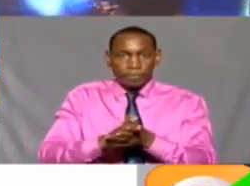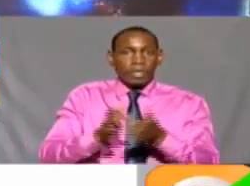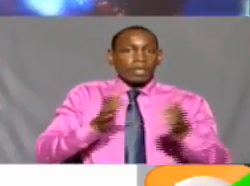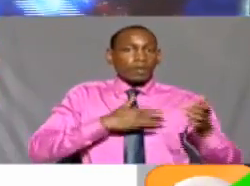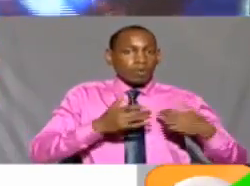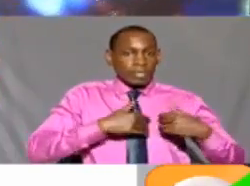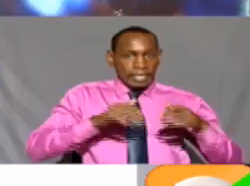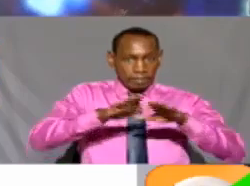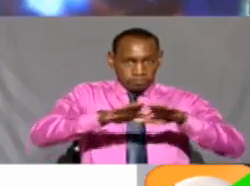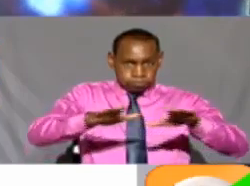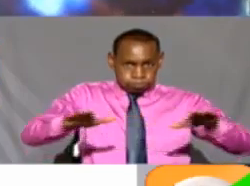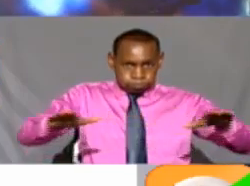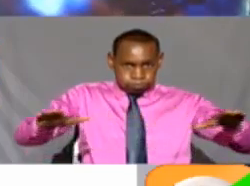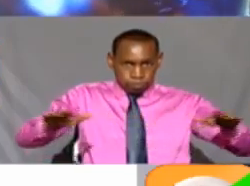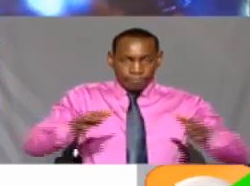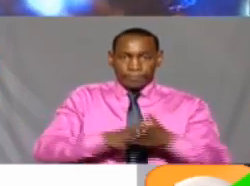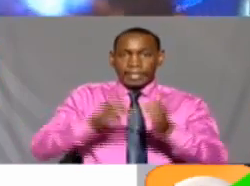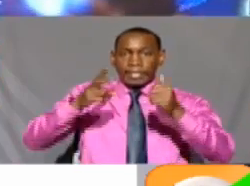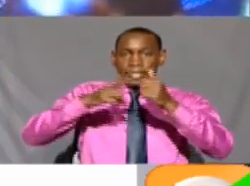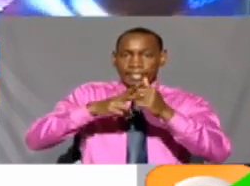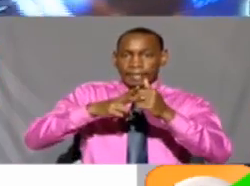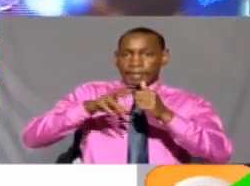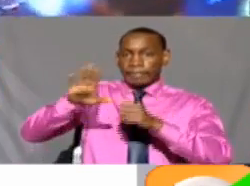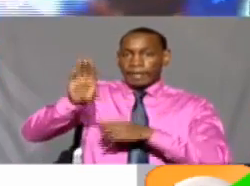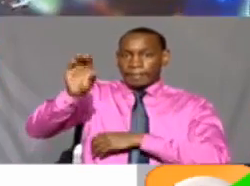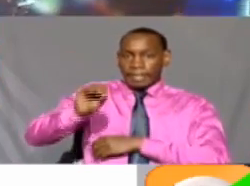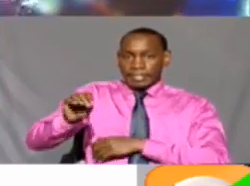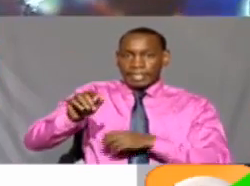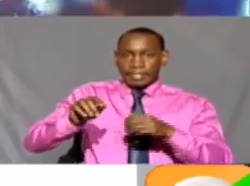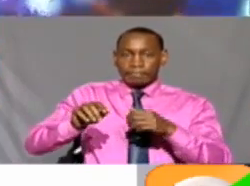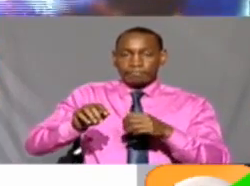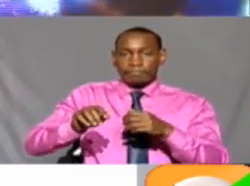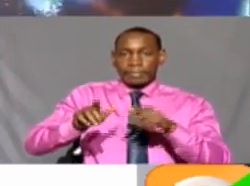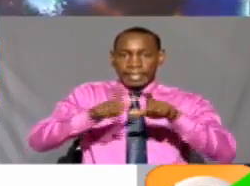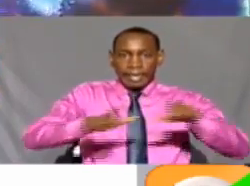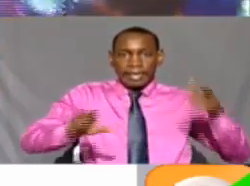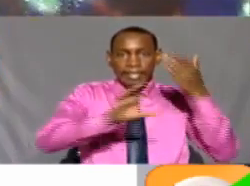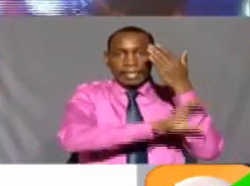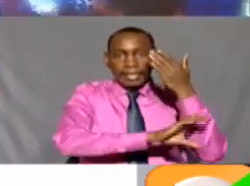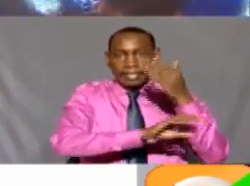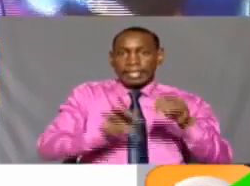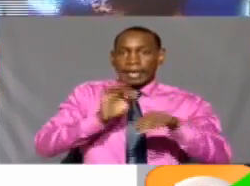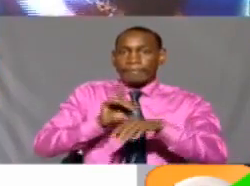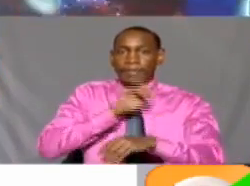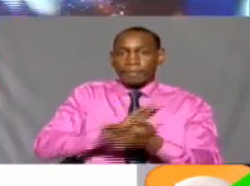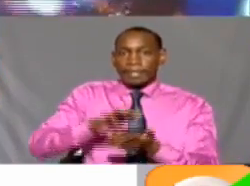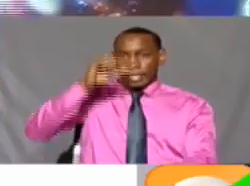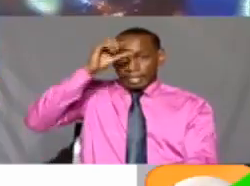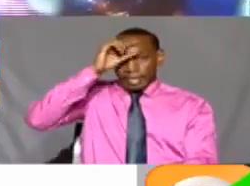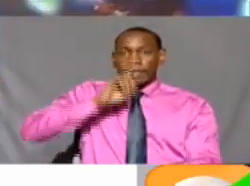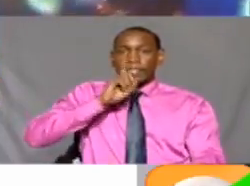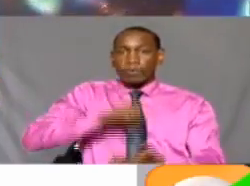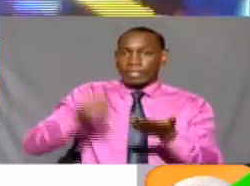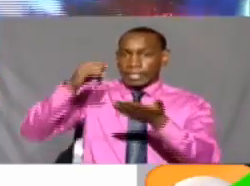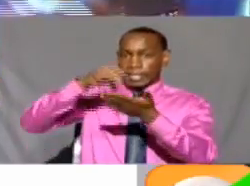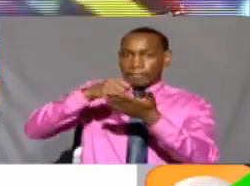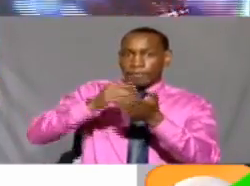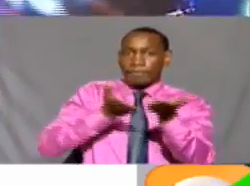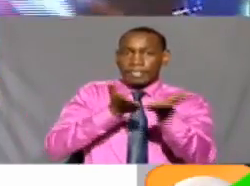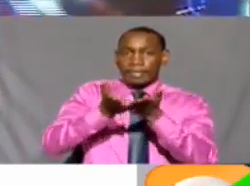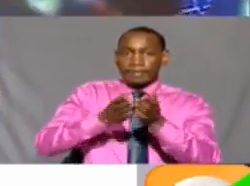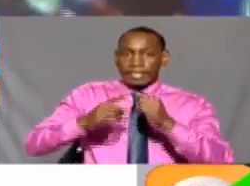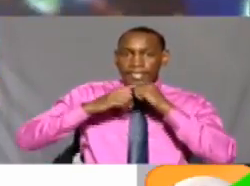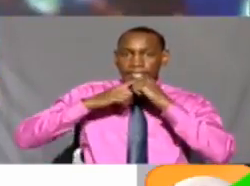land mass, 75% of the country is affected. The government says it has engaged the services of